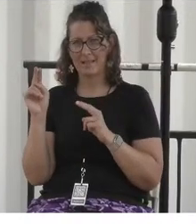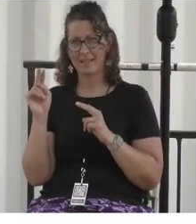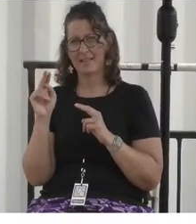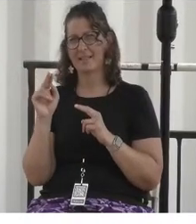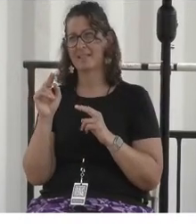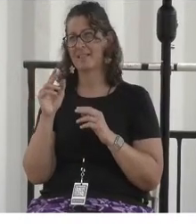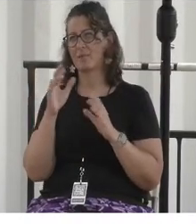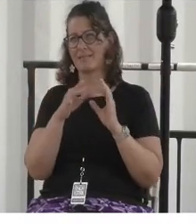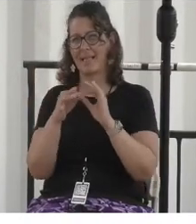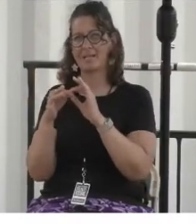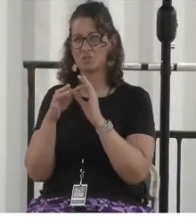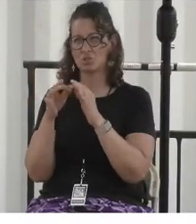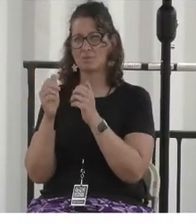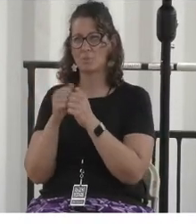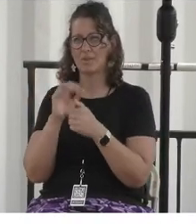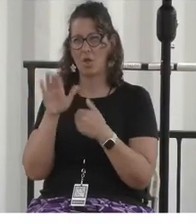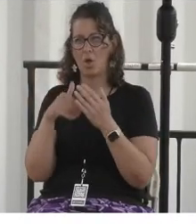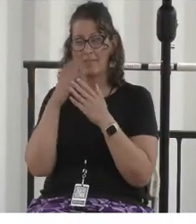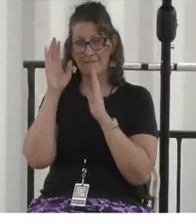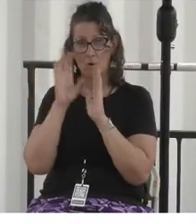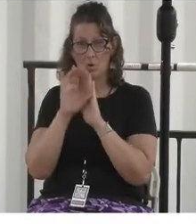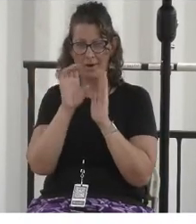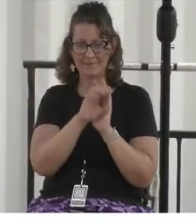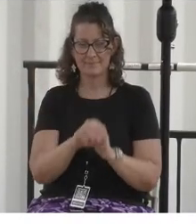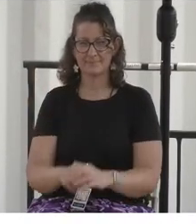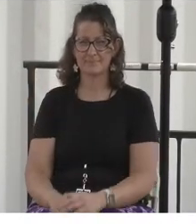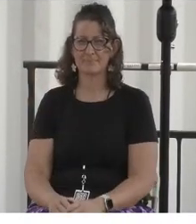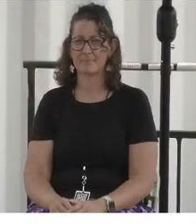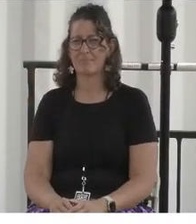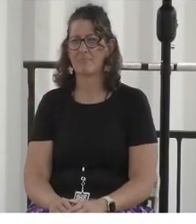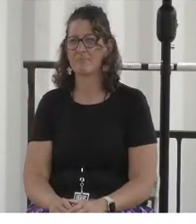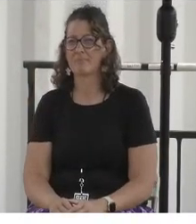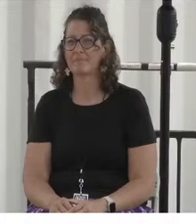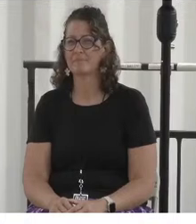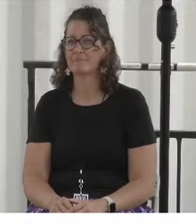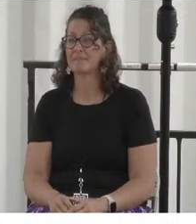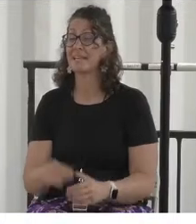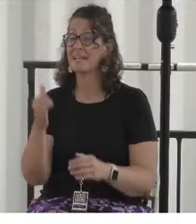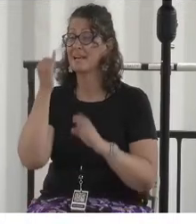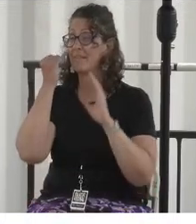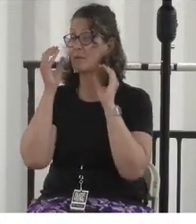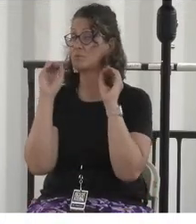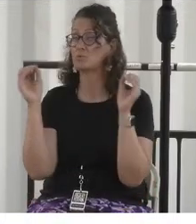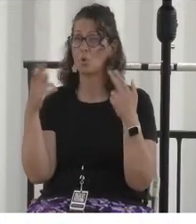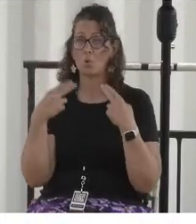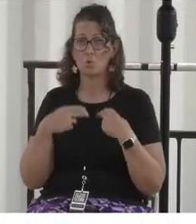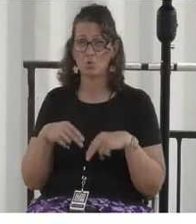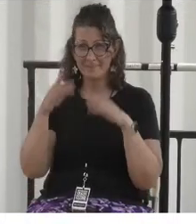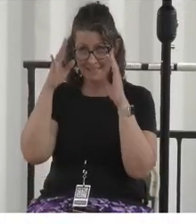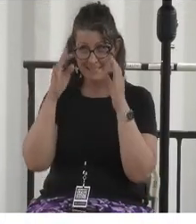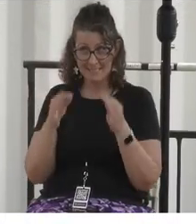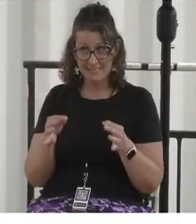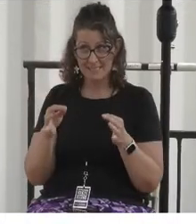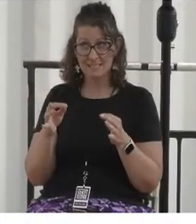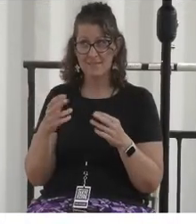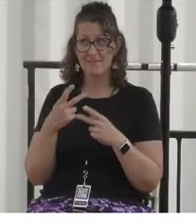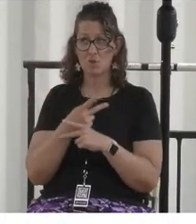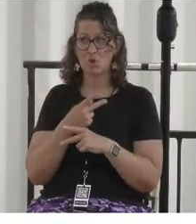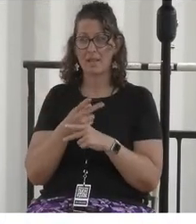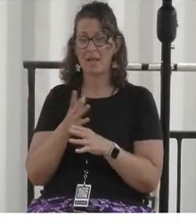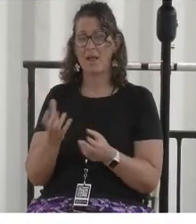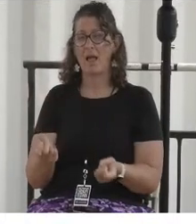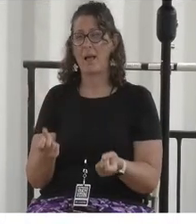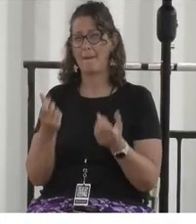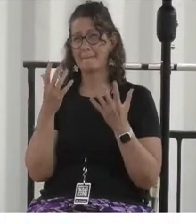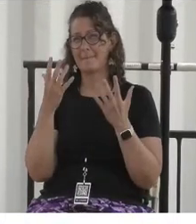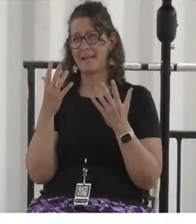pairwise relationships between all the photographs? What if there were no human decisions in figuring out how